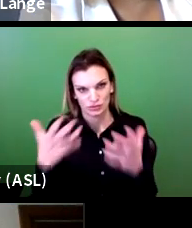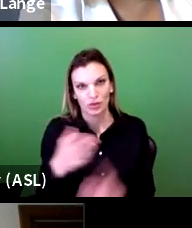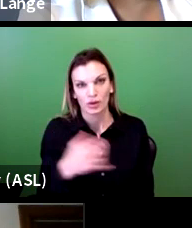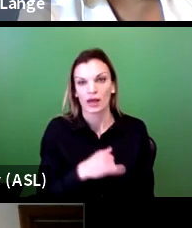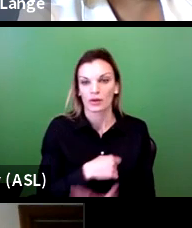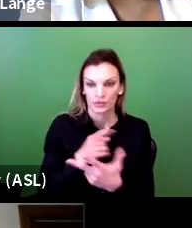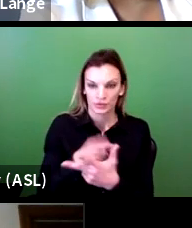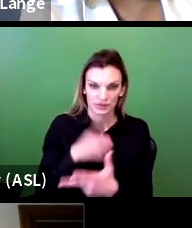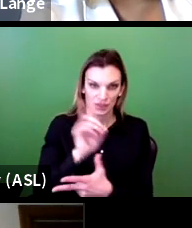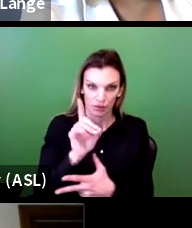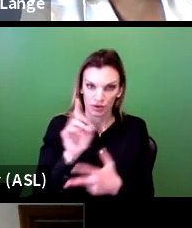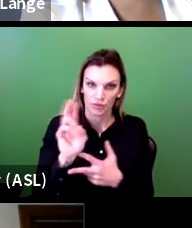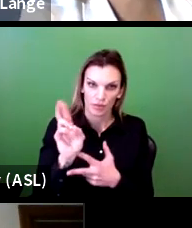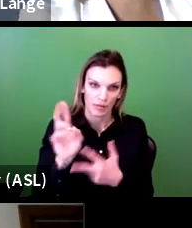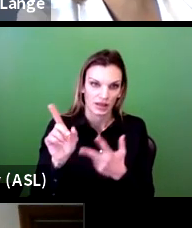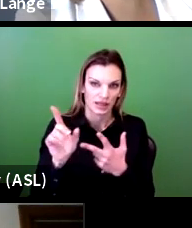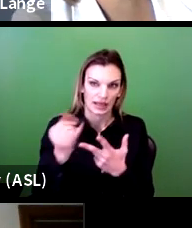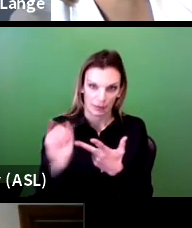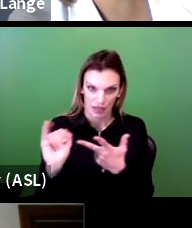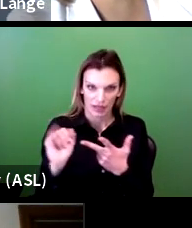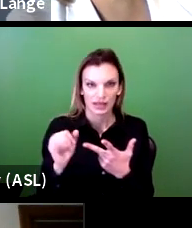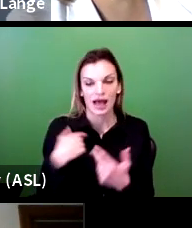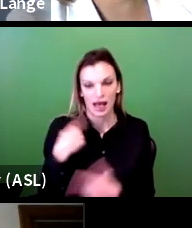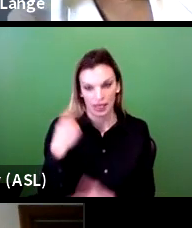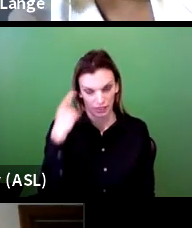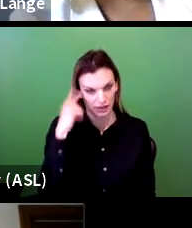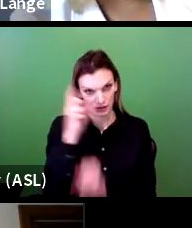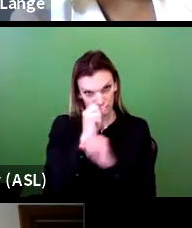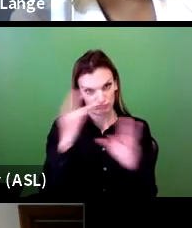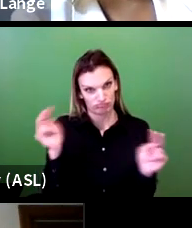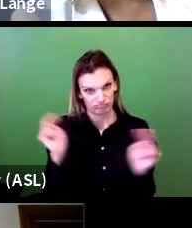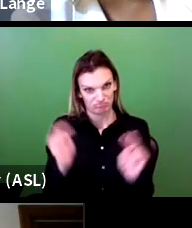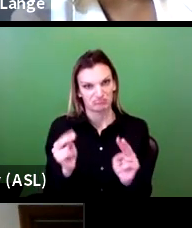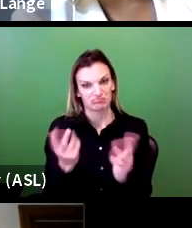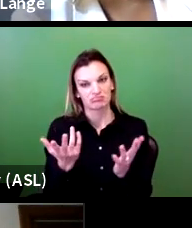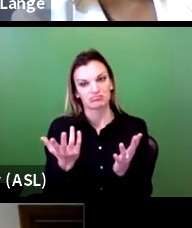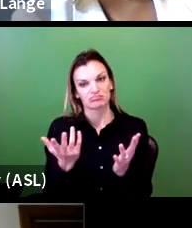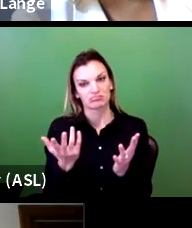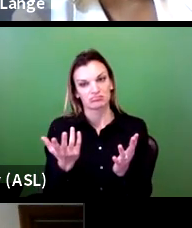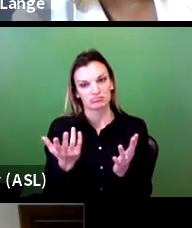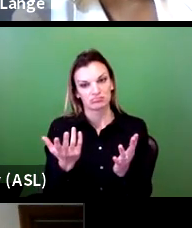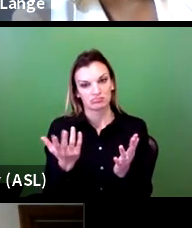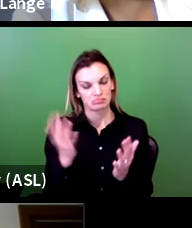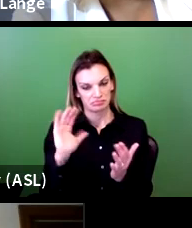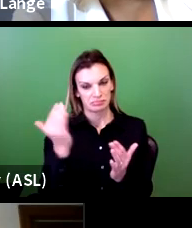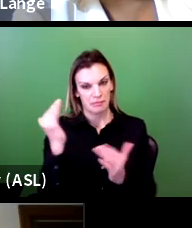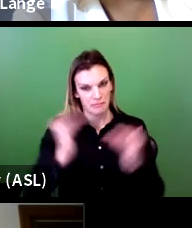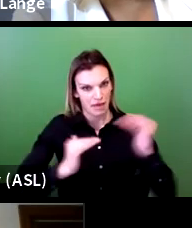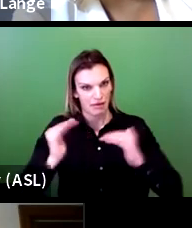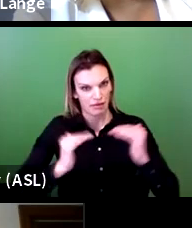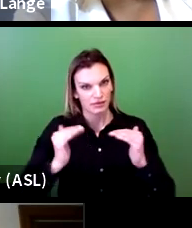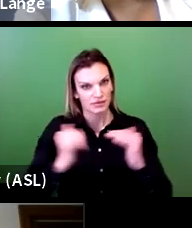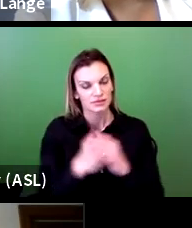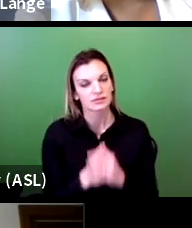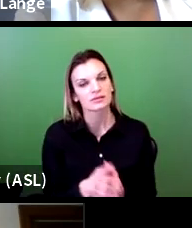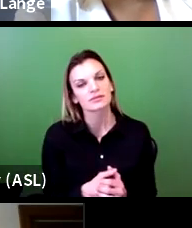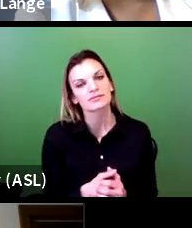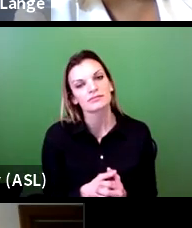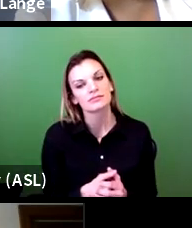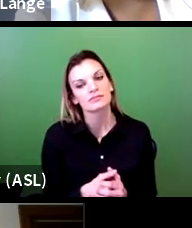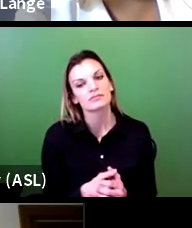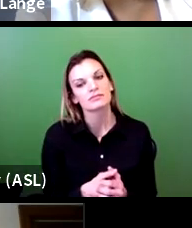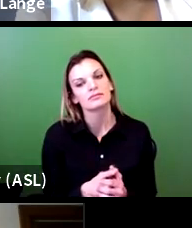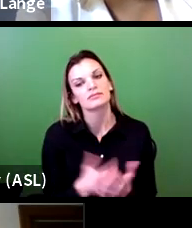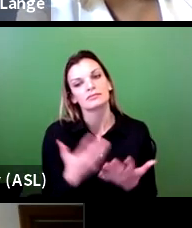1 Democrat, and 1 Republic, as far as optics go, in my opinion, that is pretty balanced. And I could add a